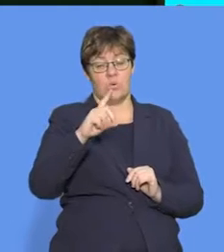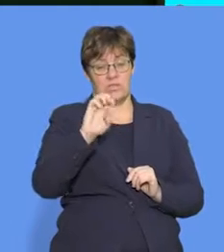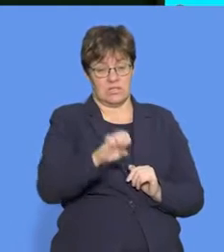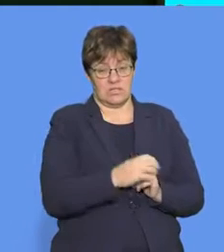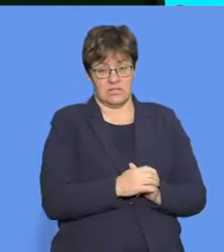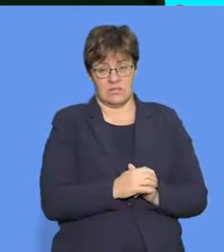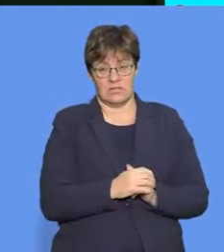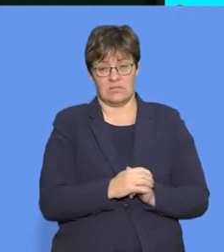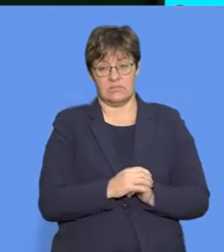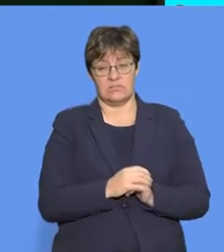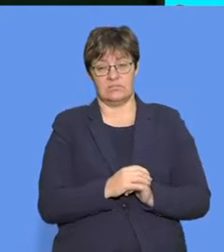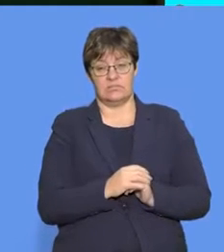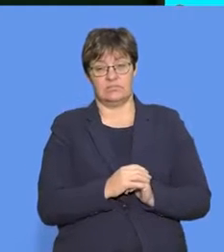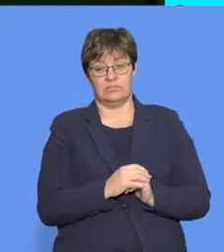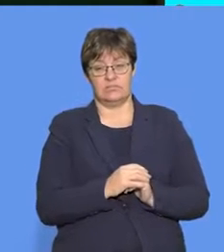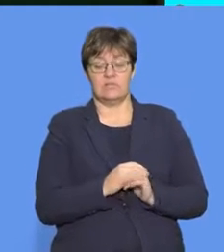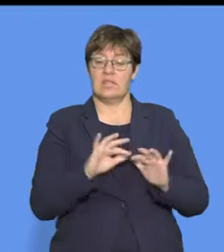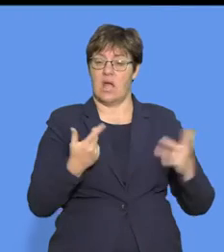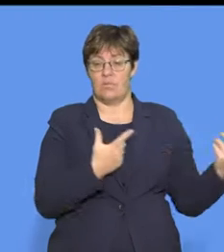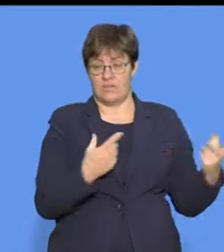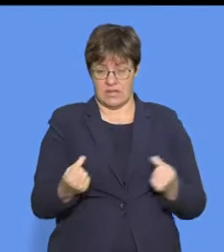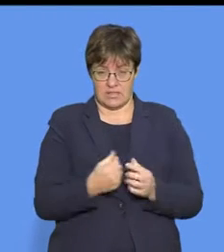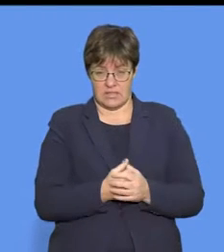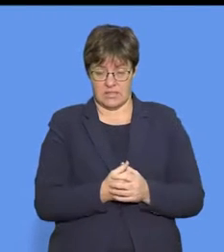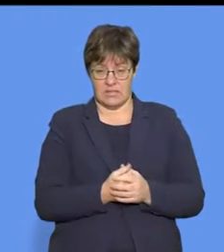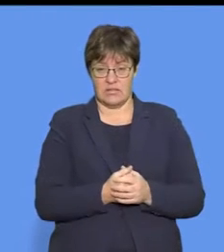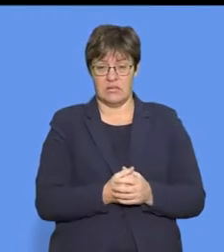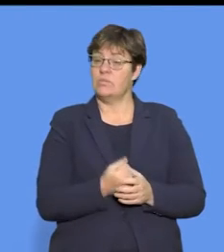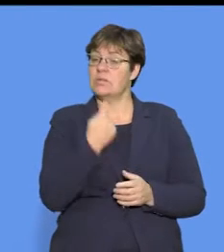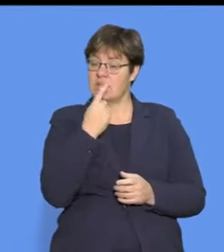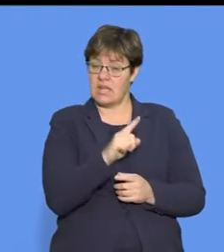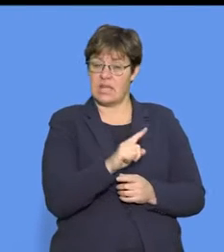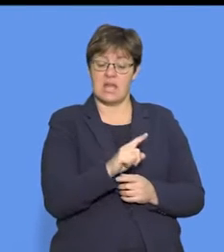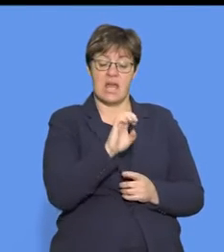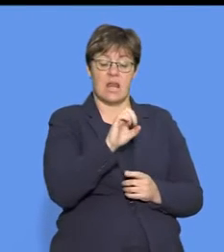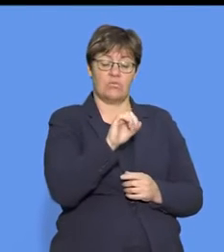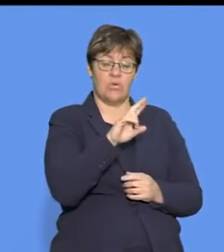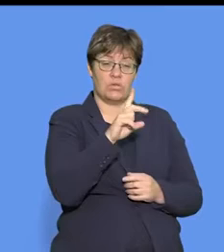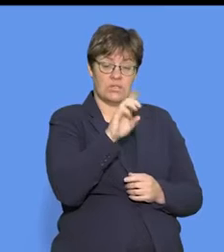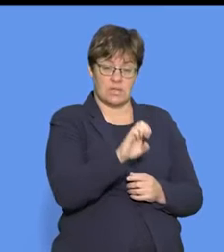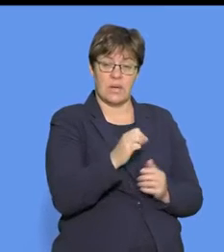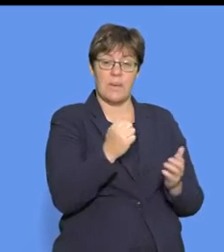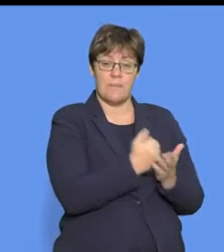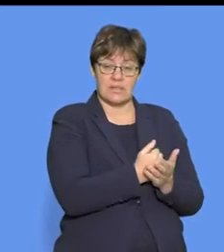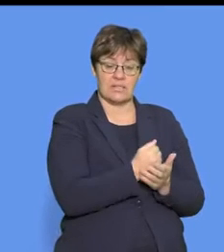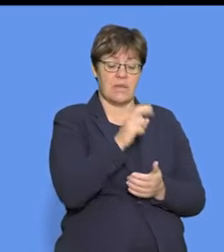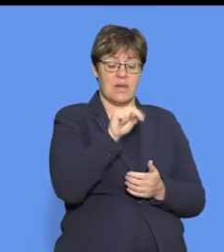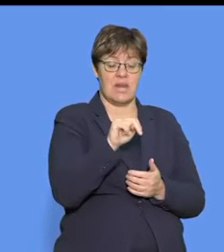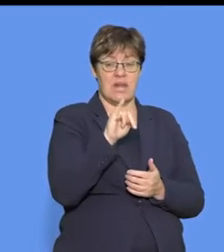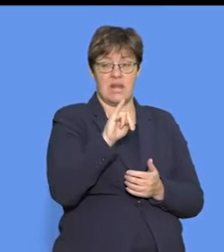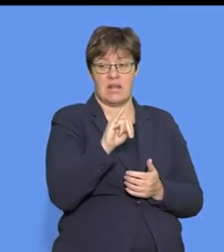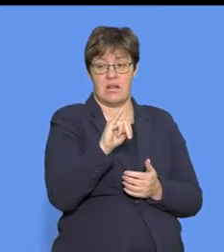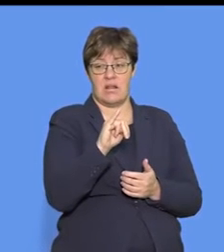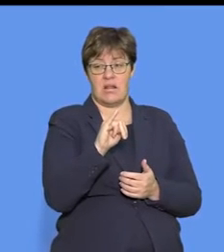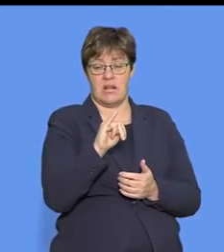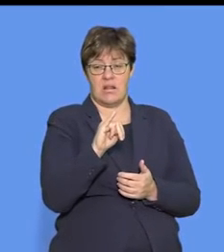of the voltmeter to the anode. So that's how we've done it. And so what we're going to say, the electrode must